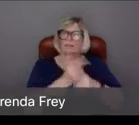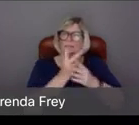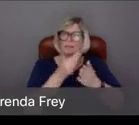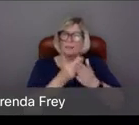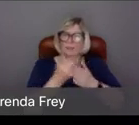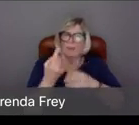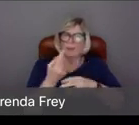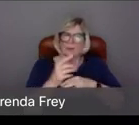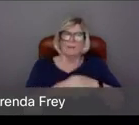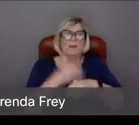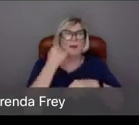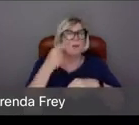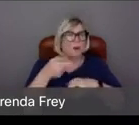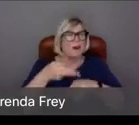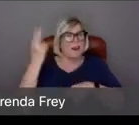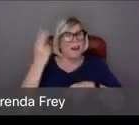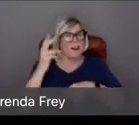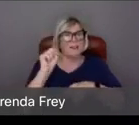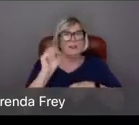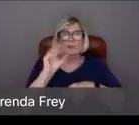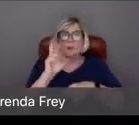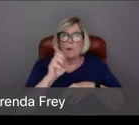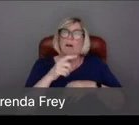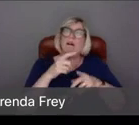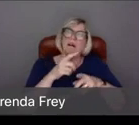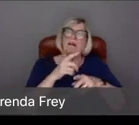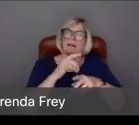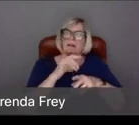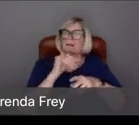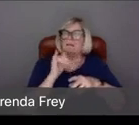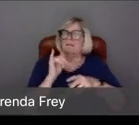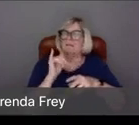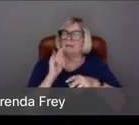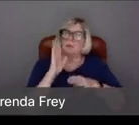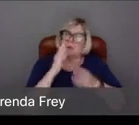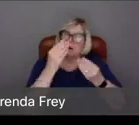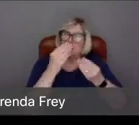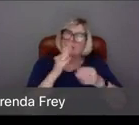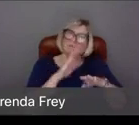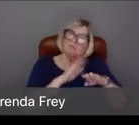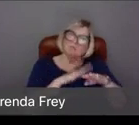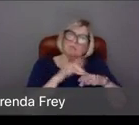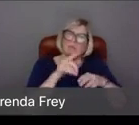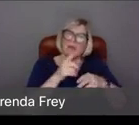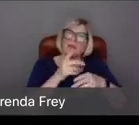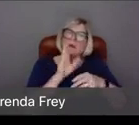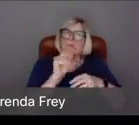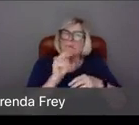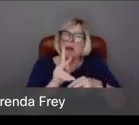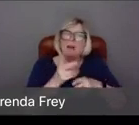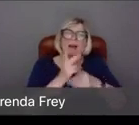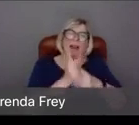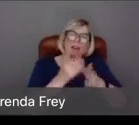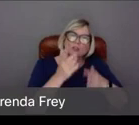that you're less of a risk, meaning it's not likely that you'll default on payments, and it's more likely that you're going to make your payments on